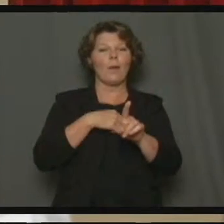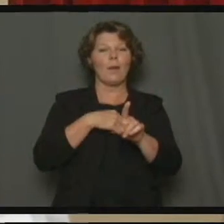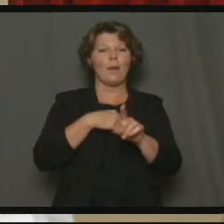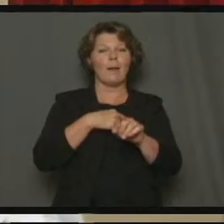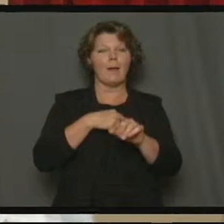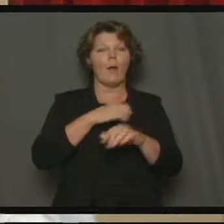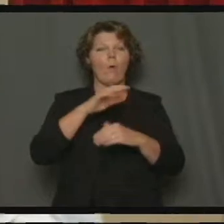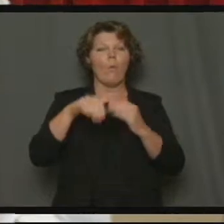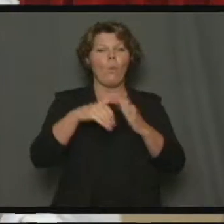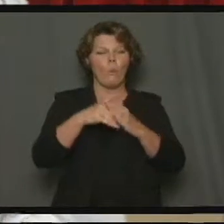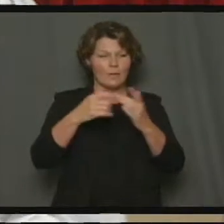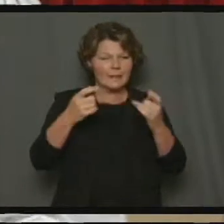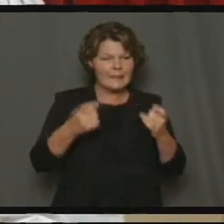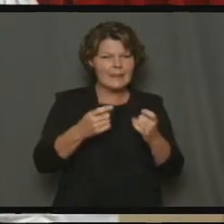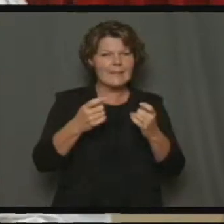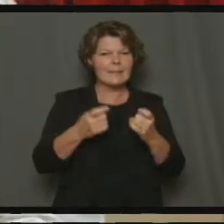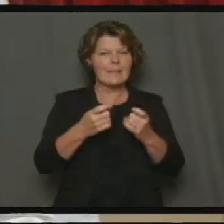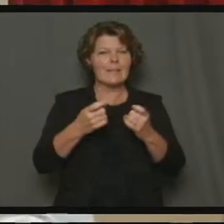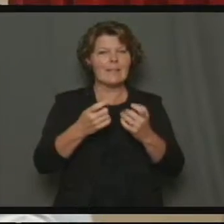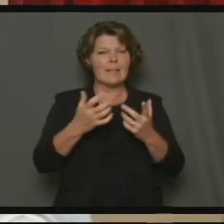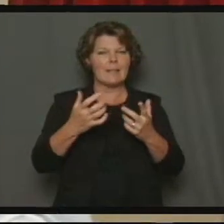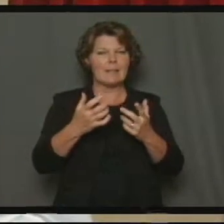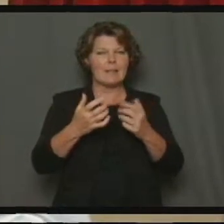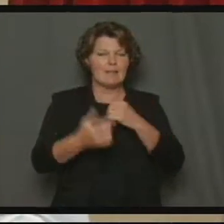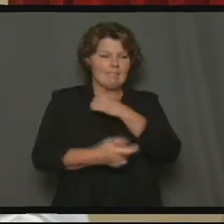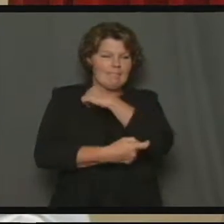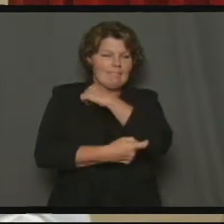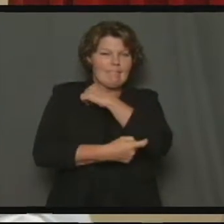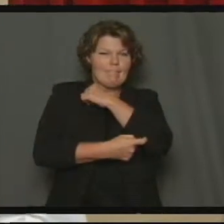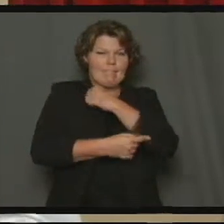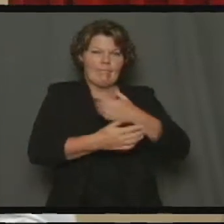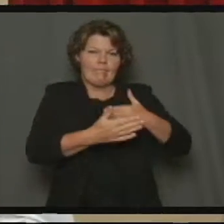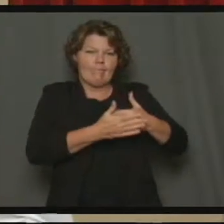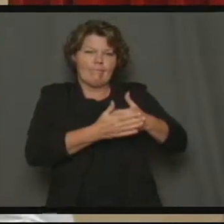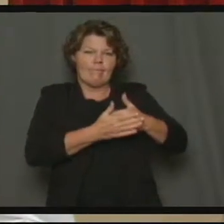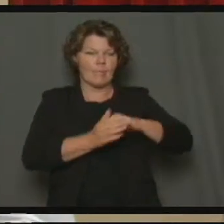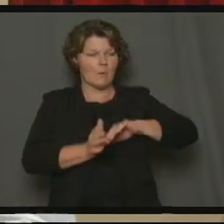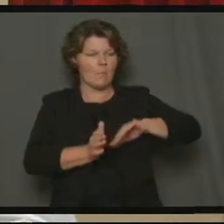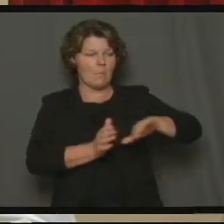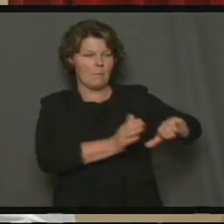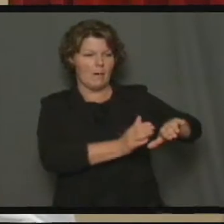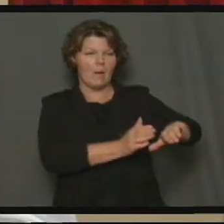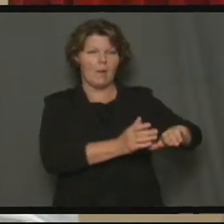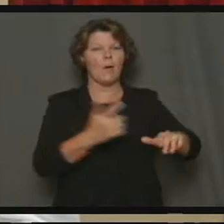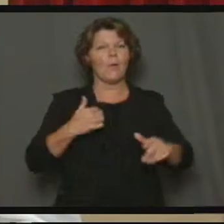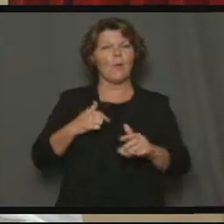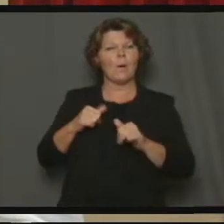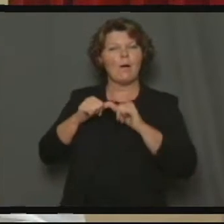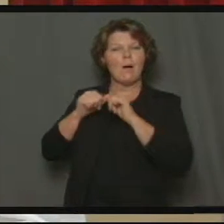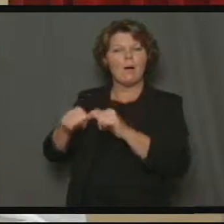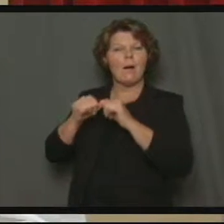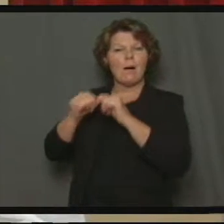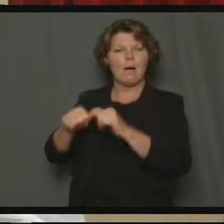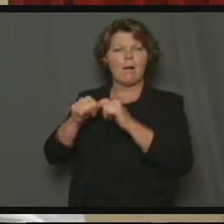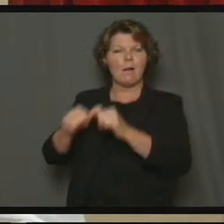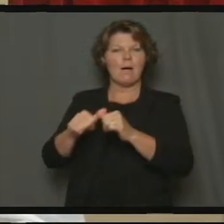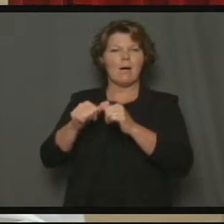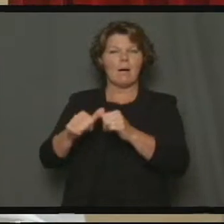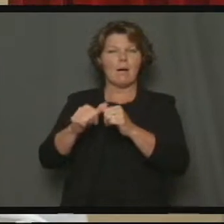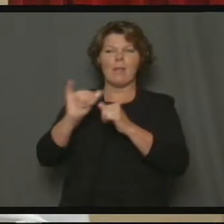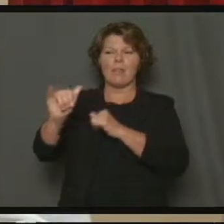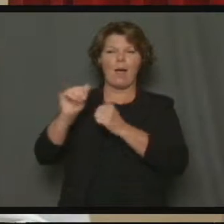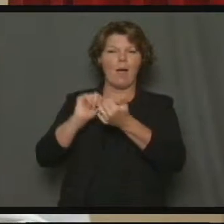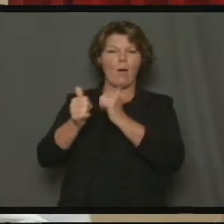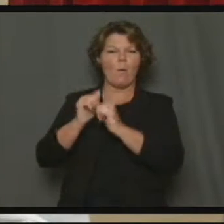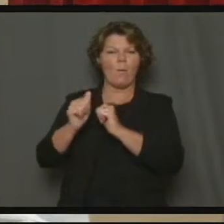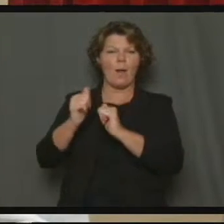weight and sin which clings so closely, and let us run with endurance the race that is